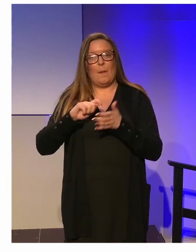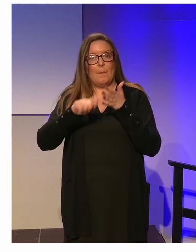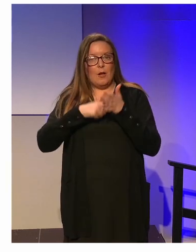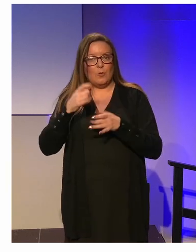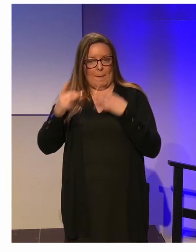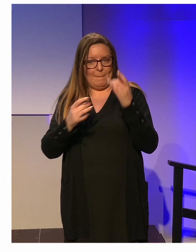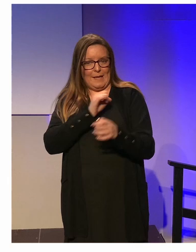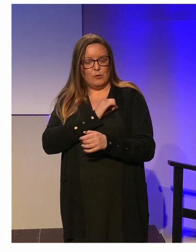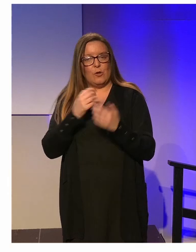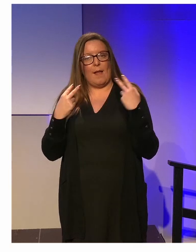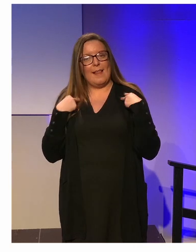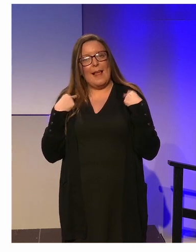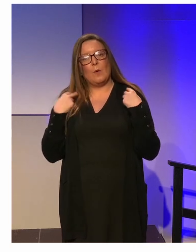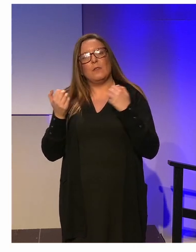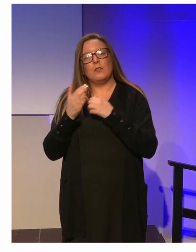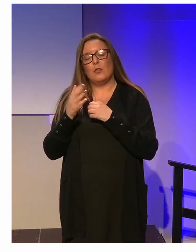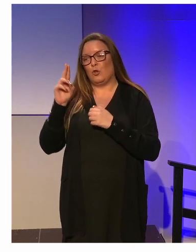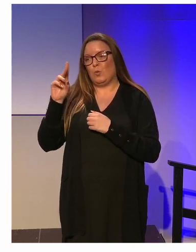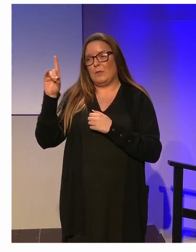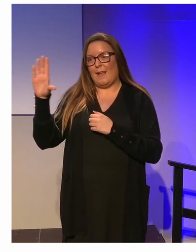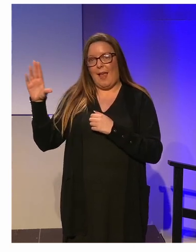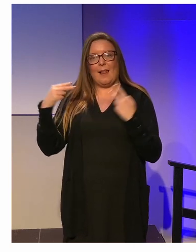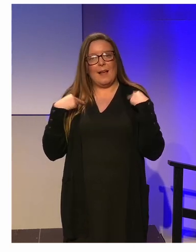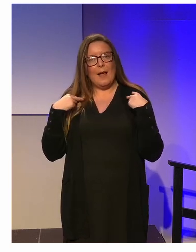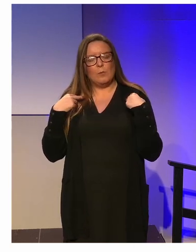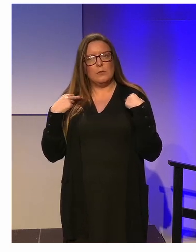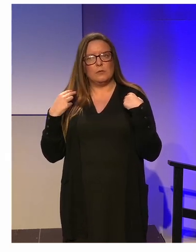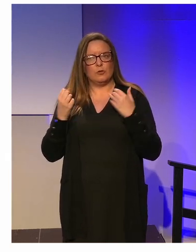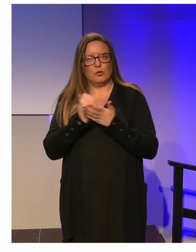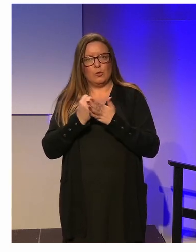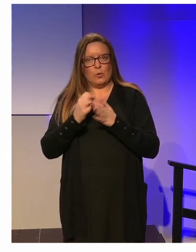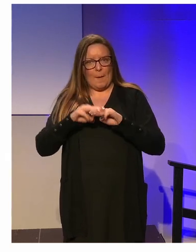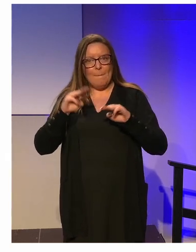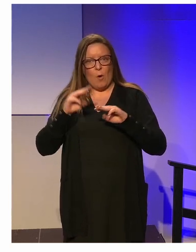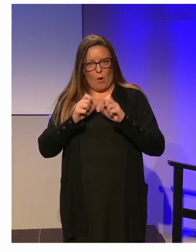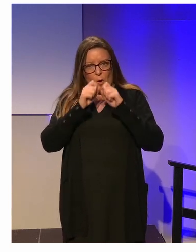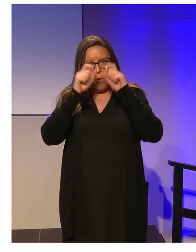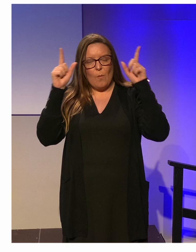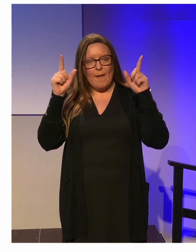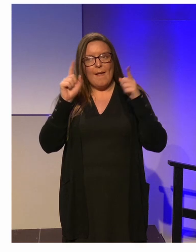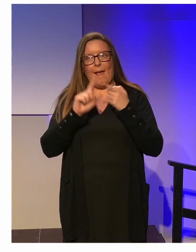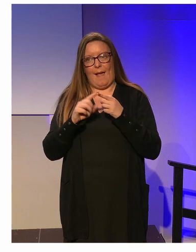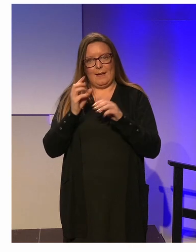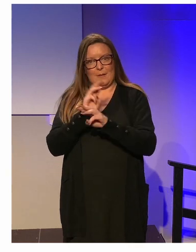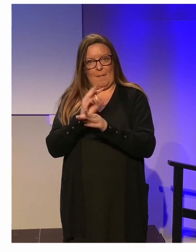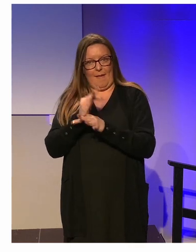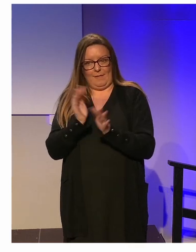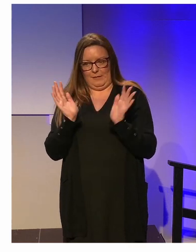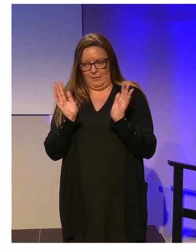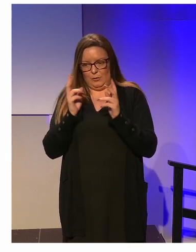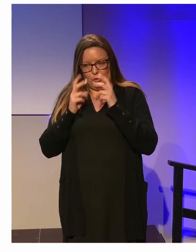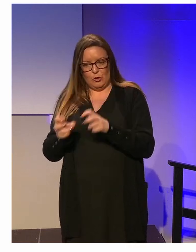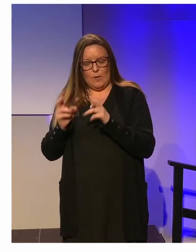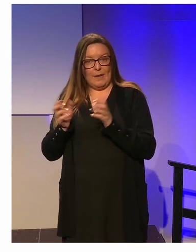sure that language of UDL and students are more aware of what's going on that way. Parent surveys, we've done a massive